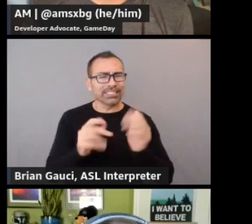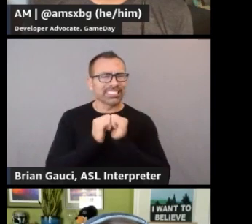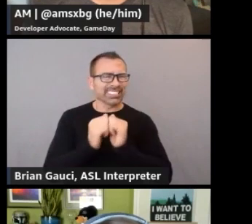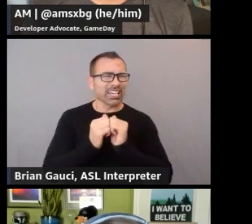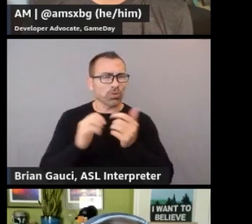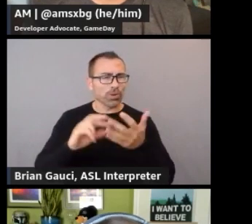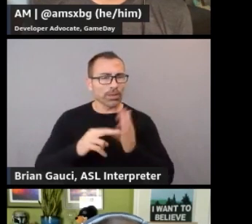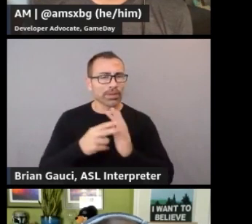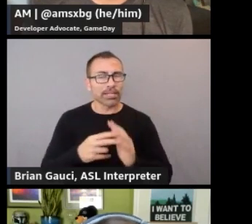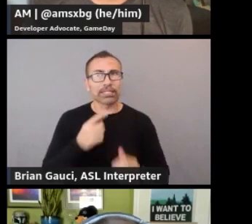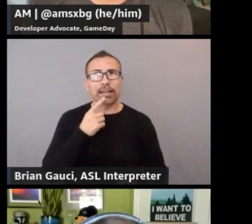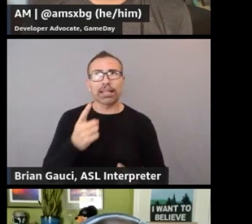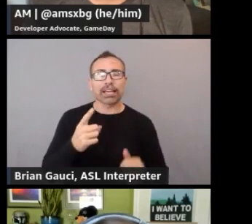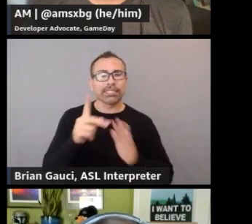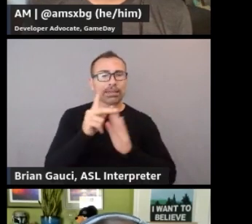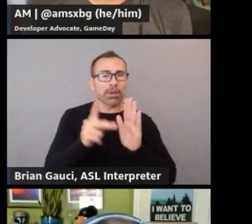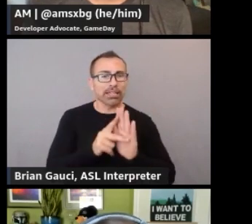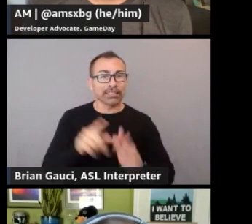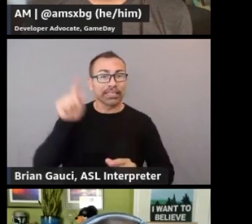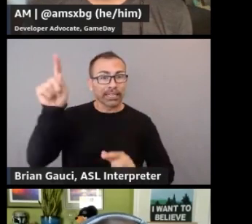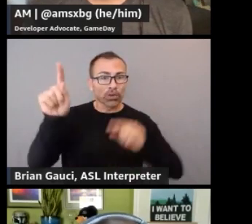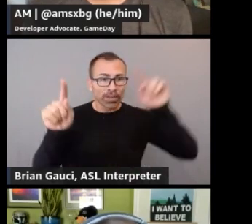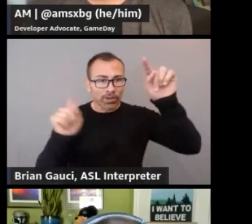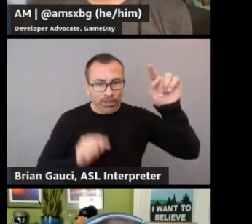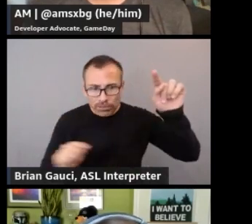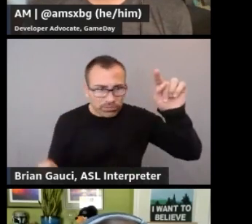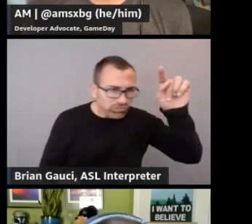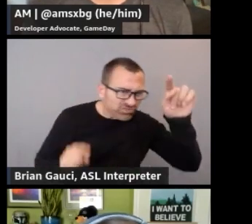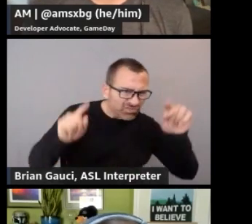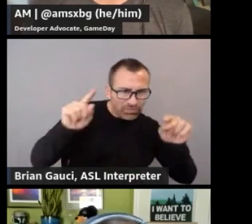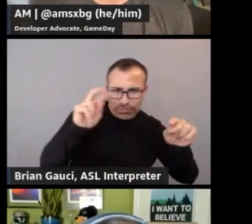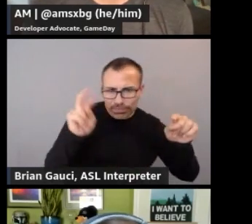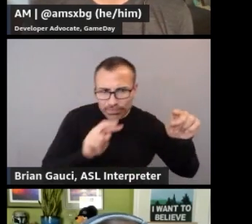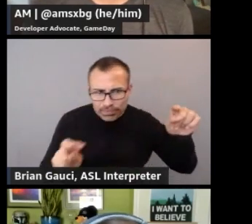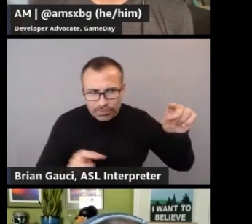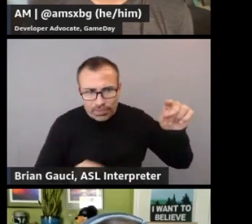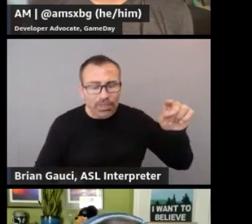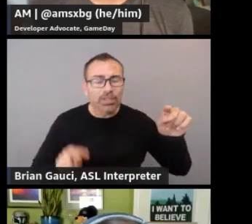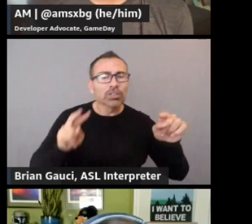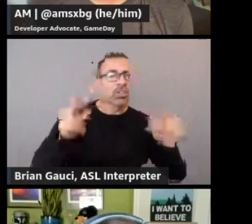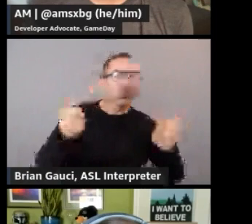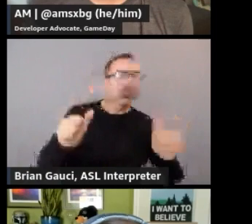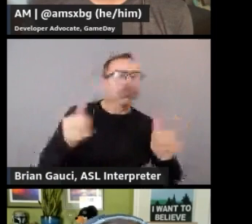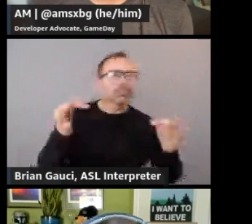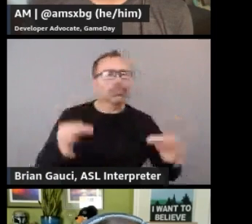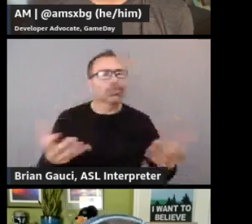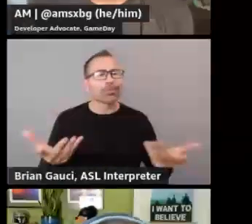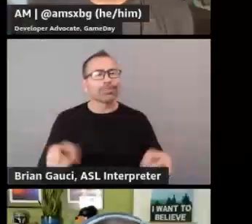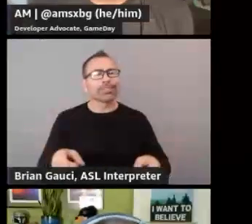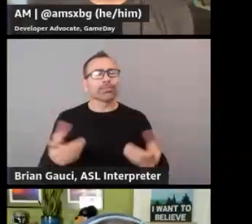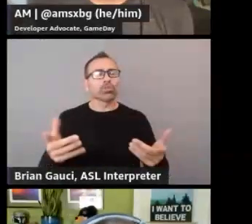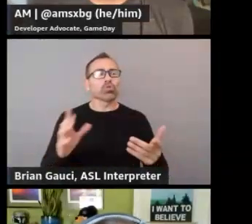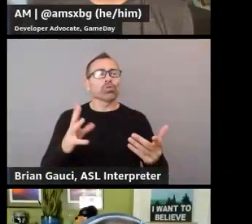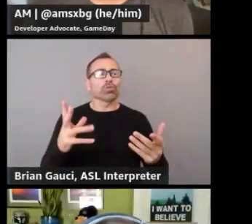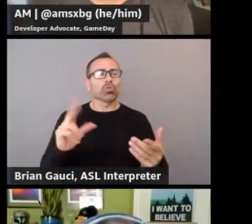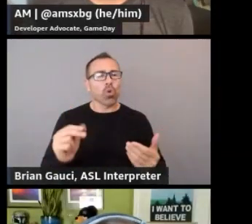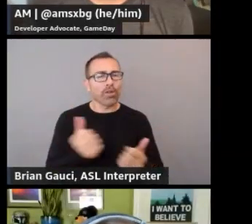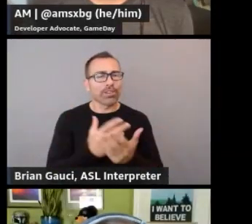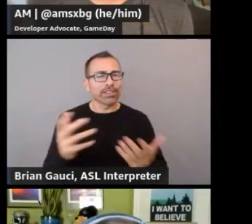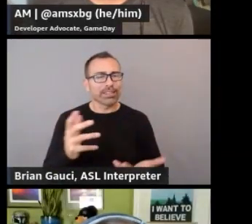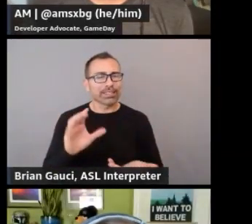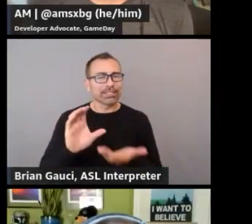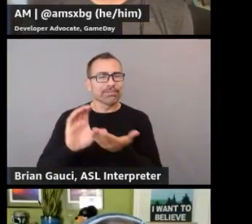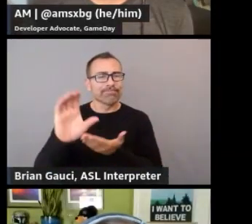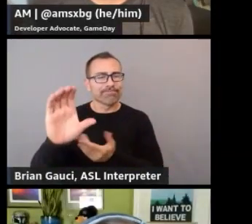and here in my code, which makes me wonder as I scan through all the code, what's going on there. Another benefit is